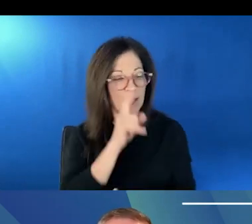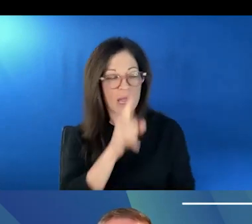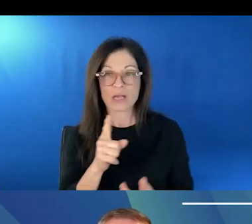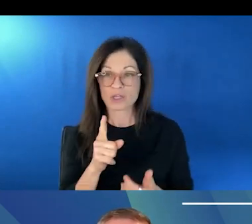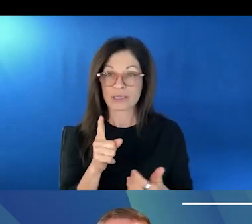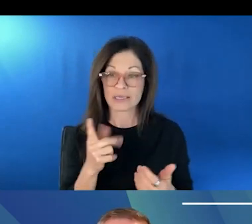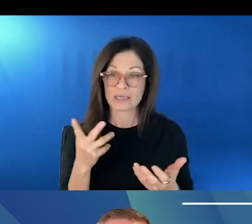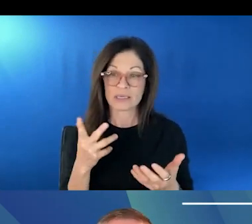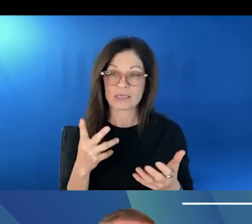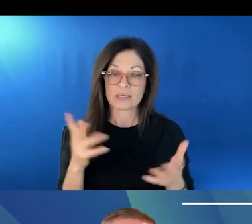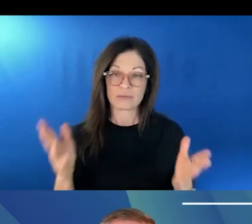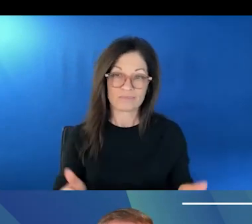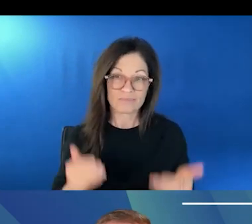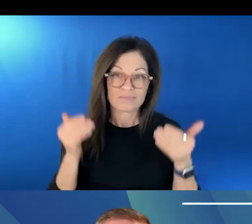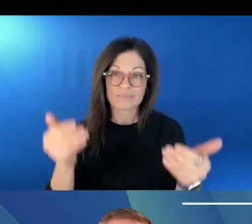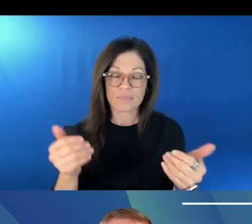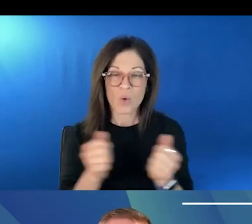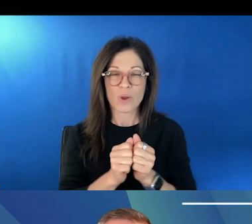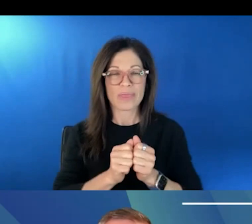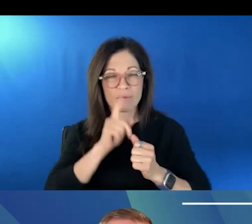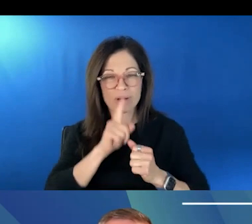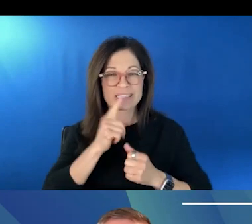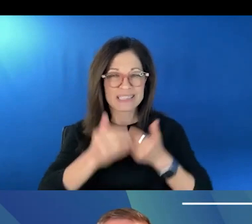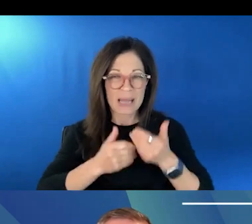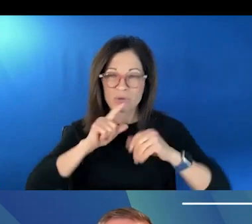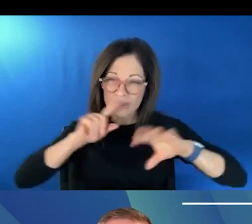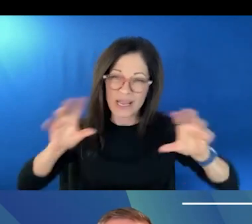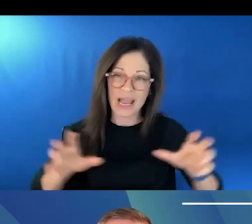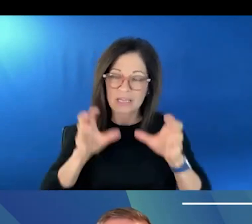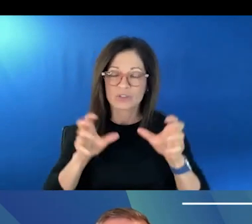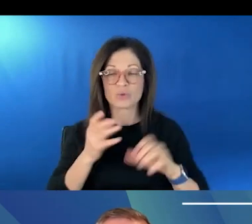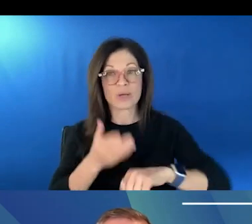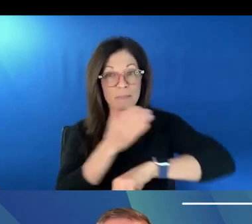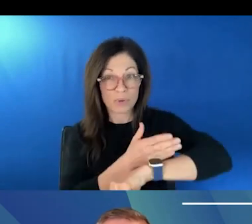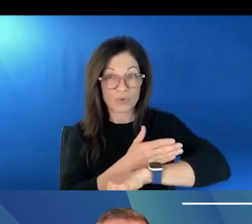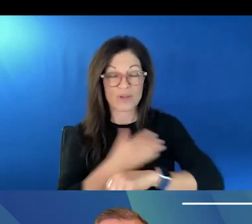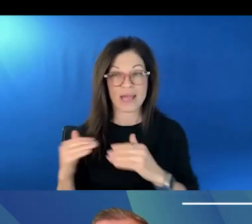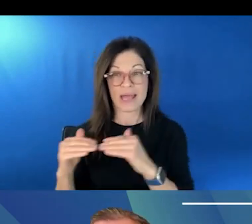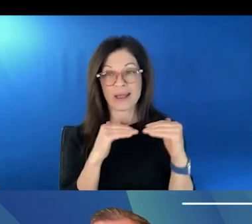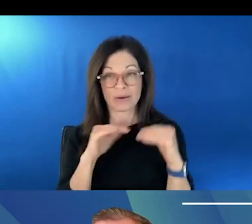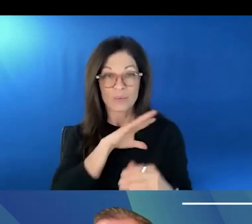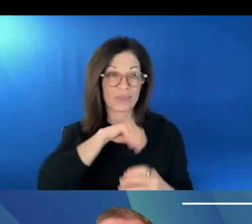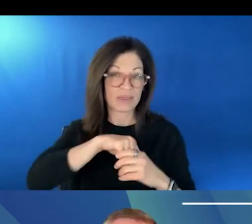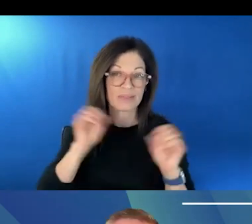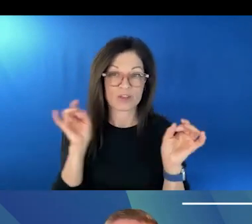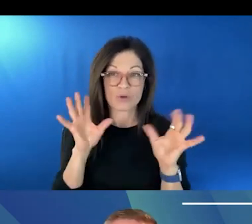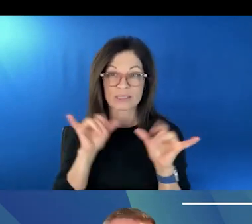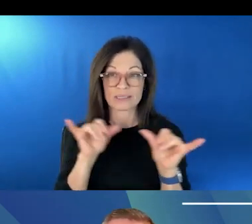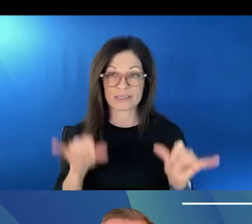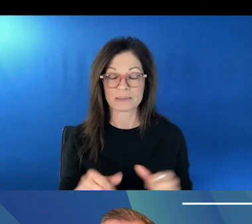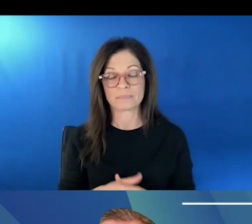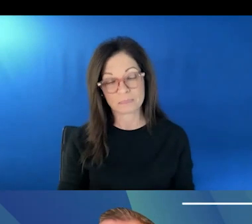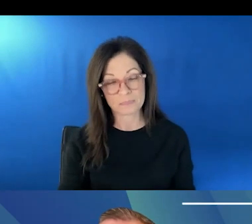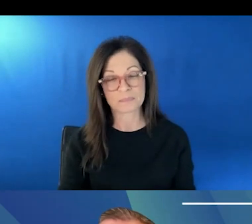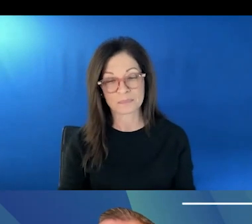move with actionable steps to really improve equity within the crisis system. I also did